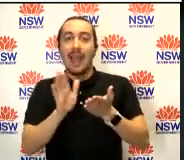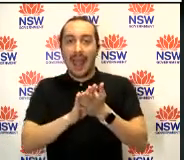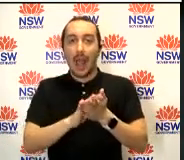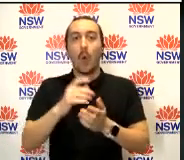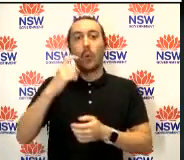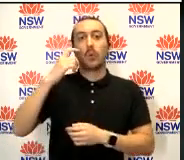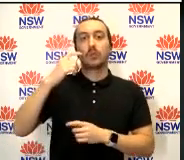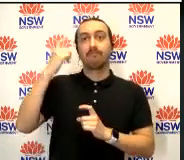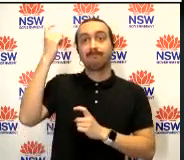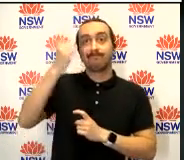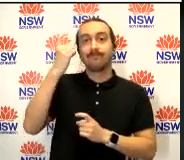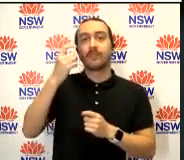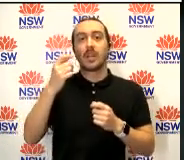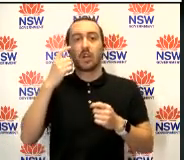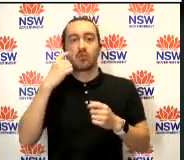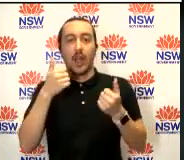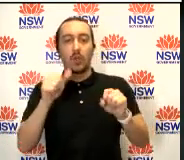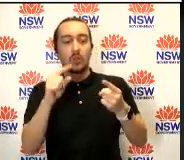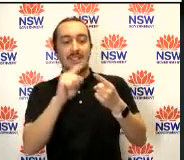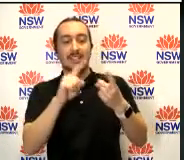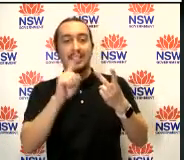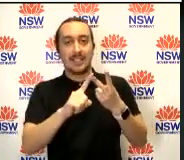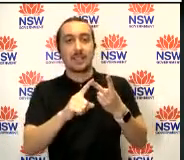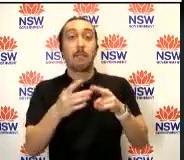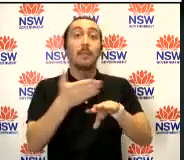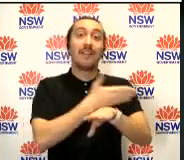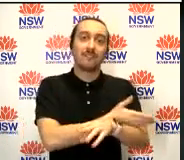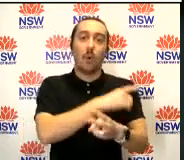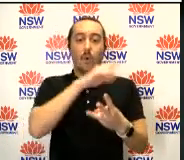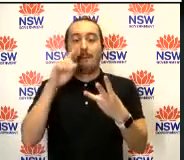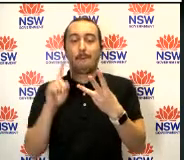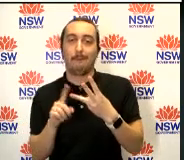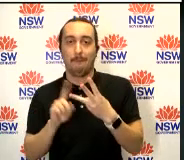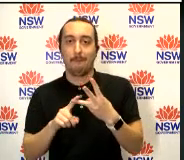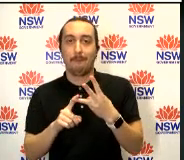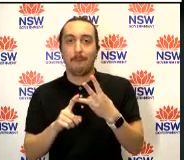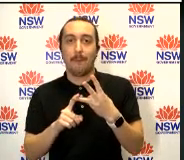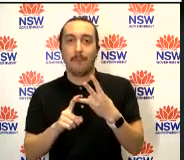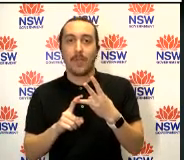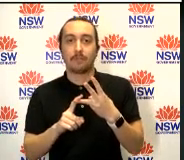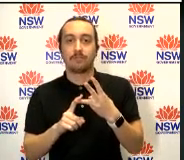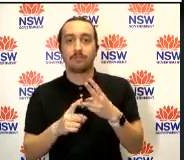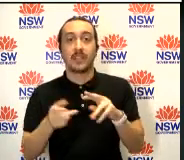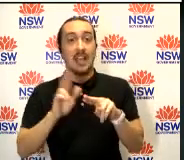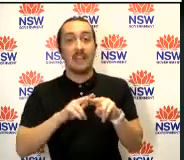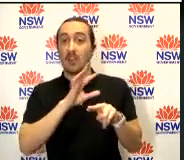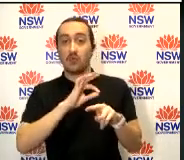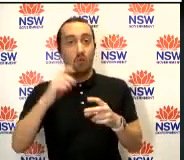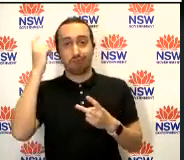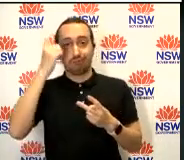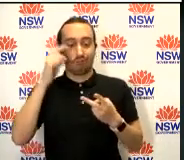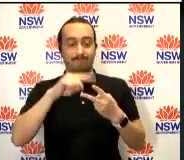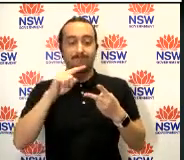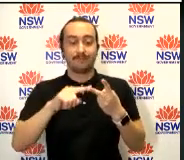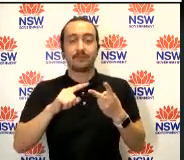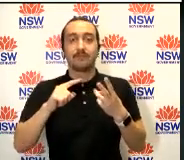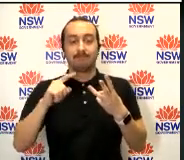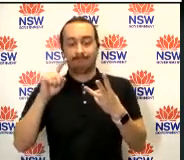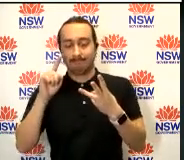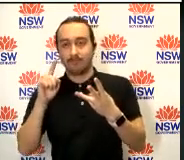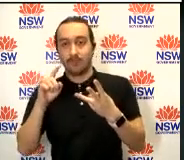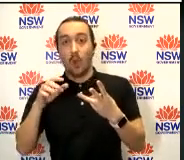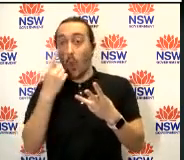before deciding on the use of a fall arrest system to determine compliance with the legislation. They must have a site emergency plan